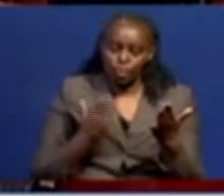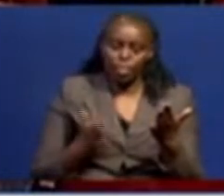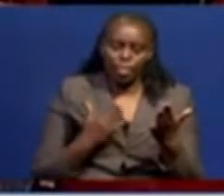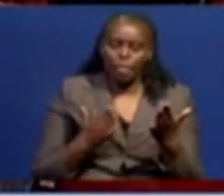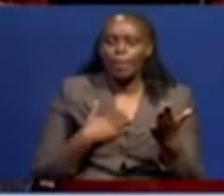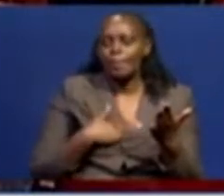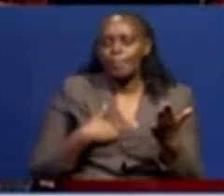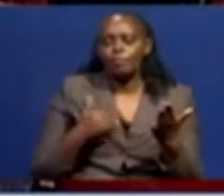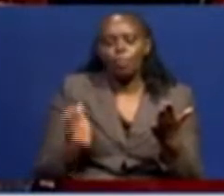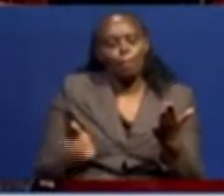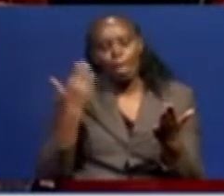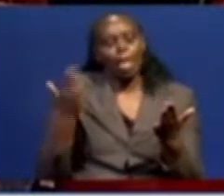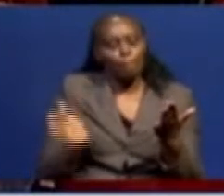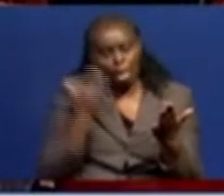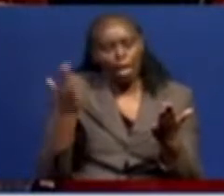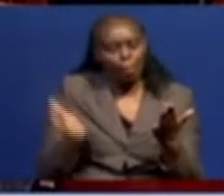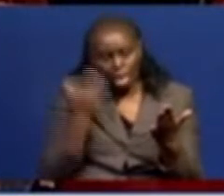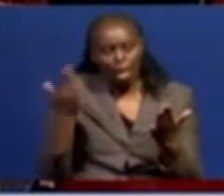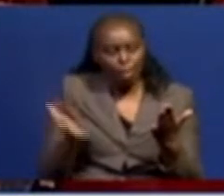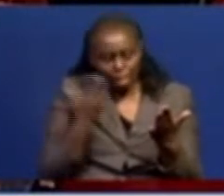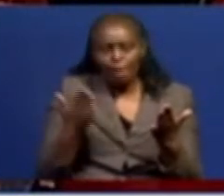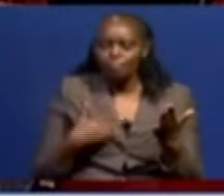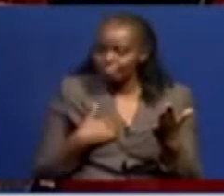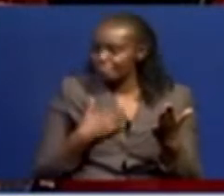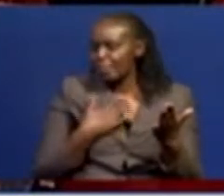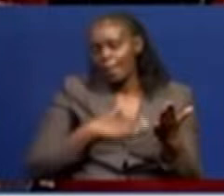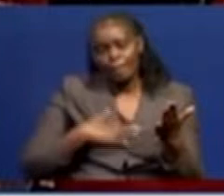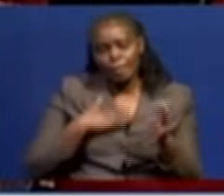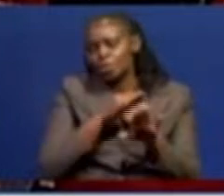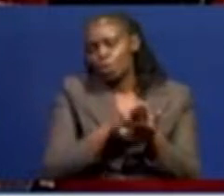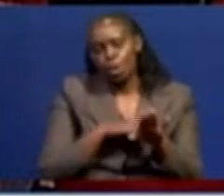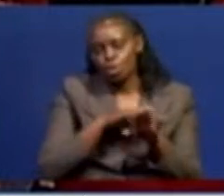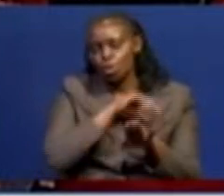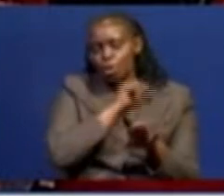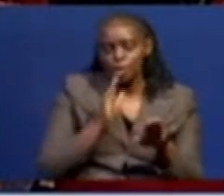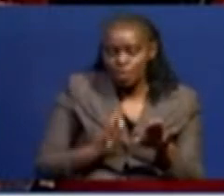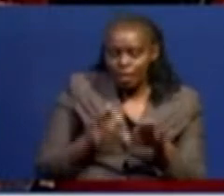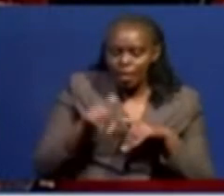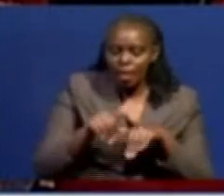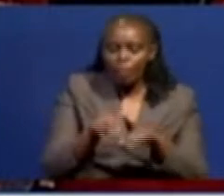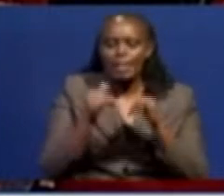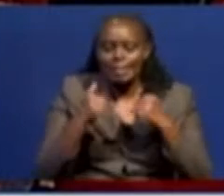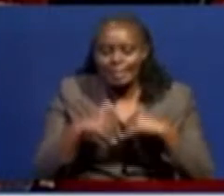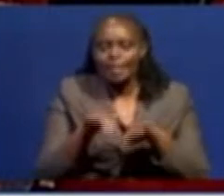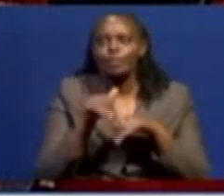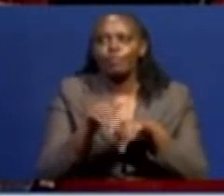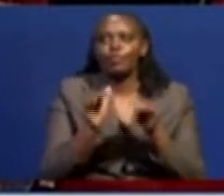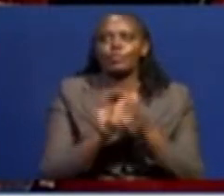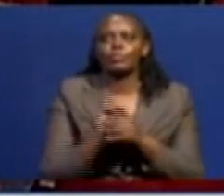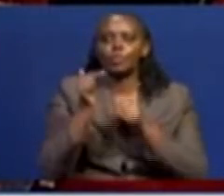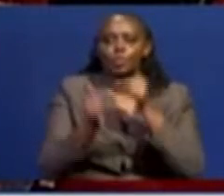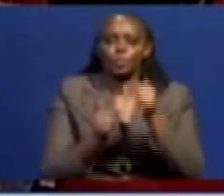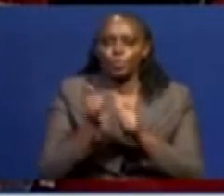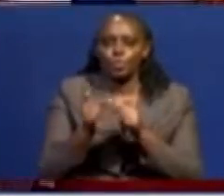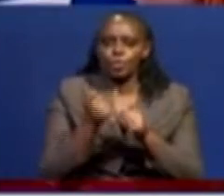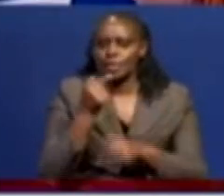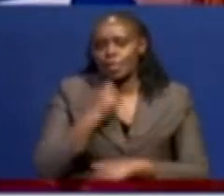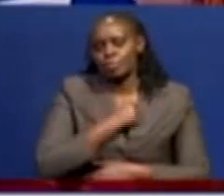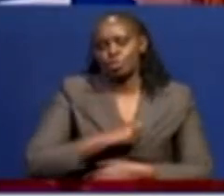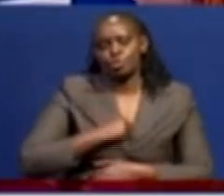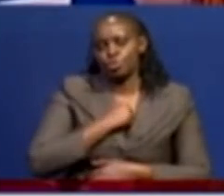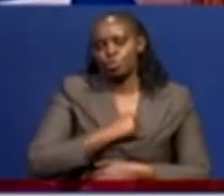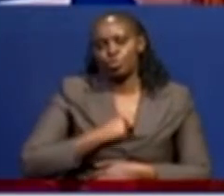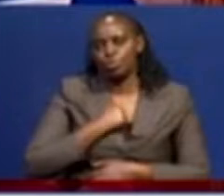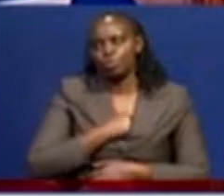to that page. I am well before guided. You flip to another page. Otherwise, then you will lose them along the way. I am humbly guided, and I beg,